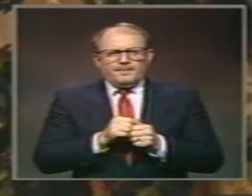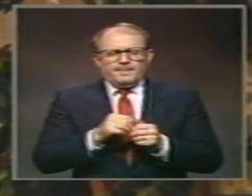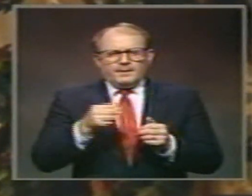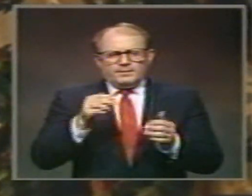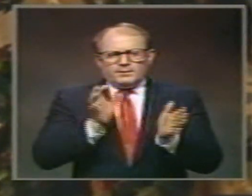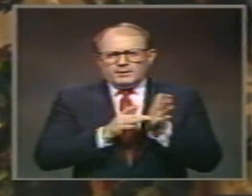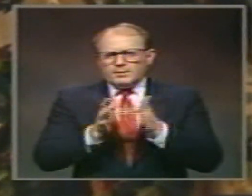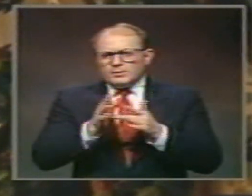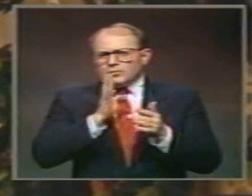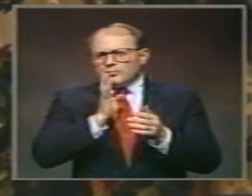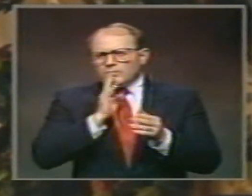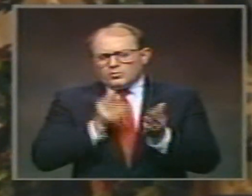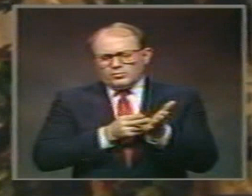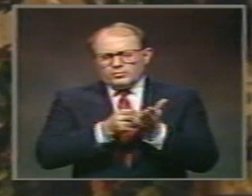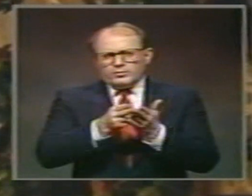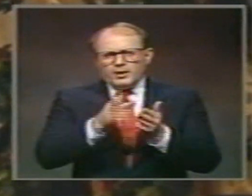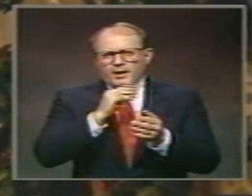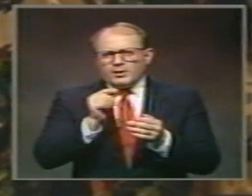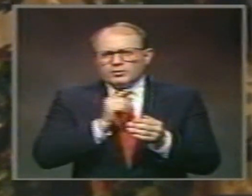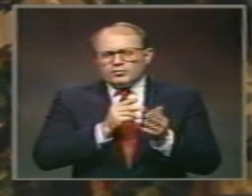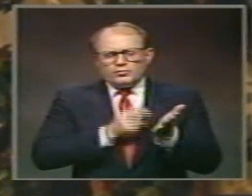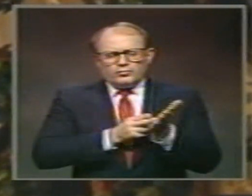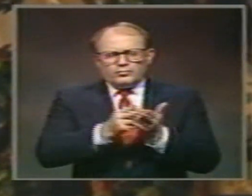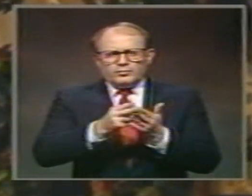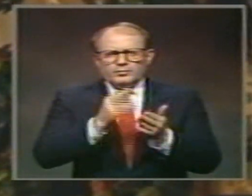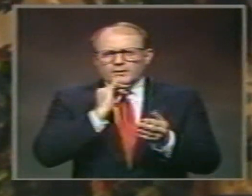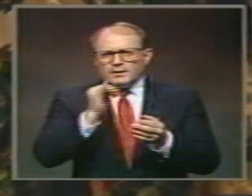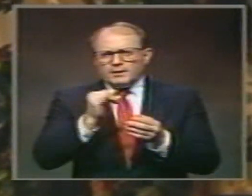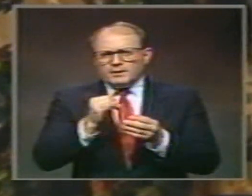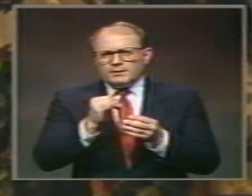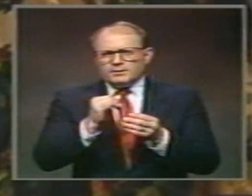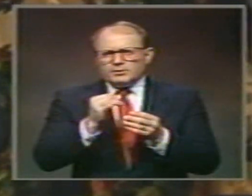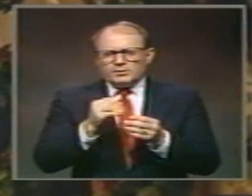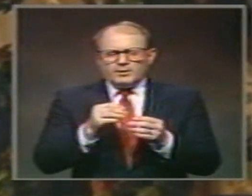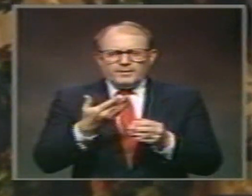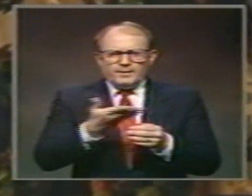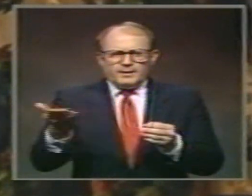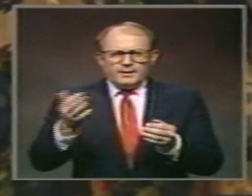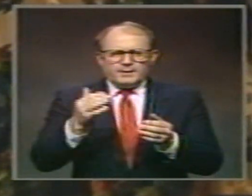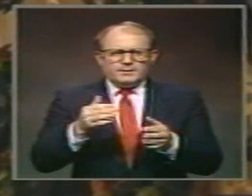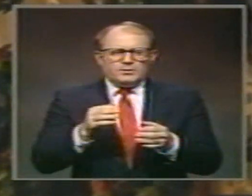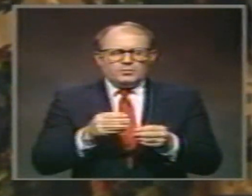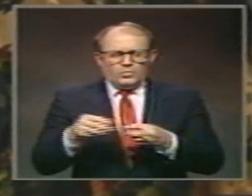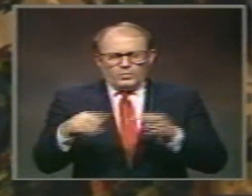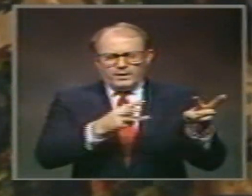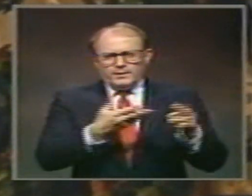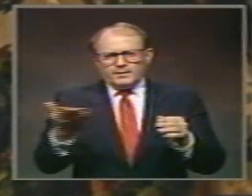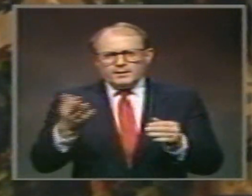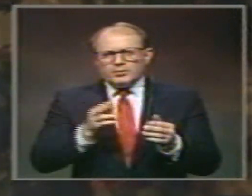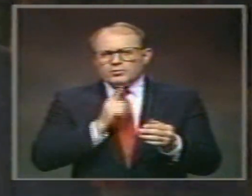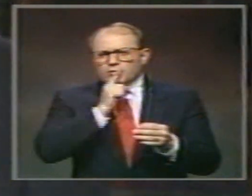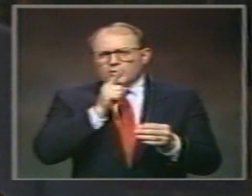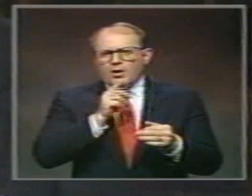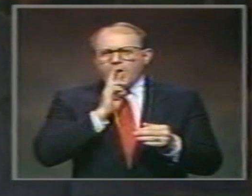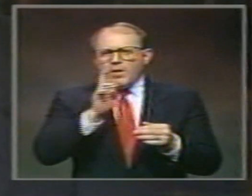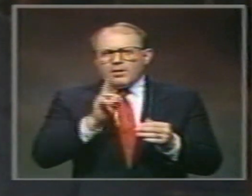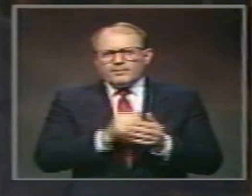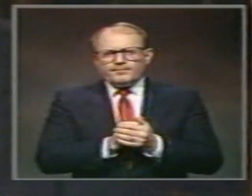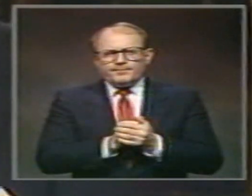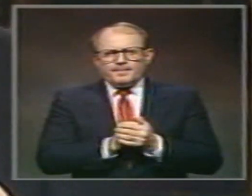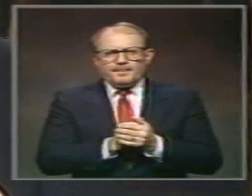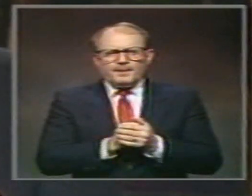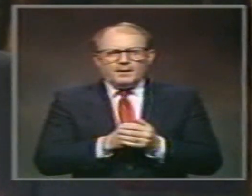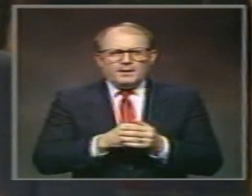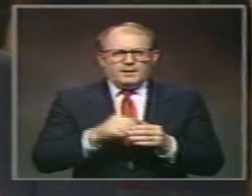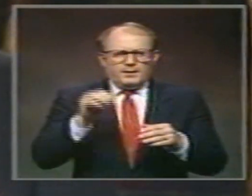He spoke the truth, and truth is always relevant. It's the way things really are. In